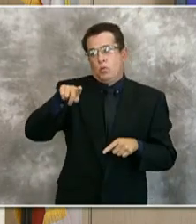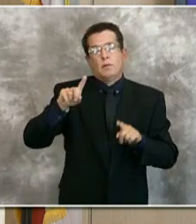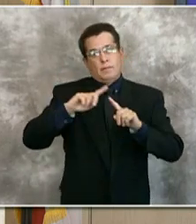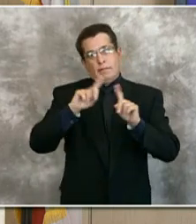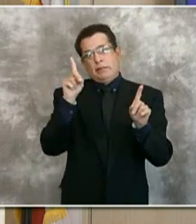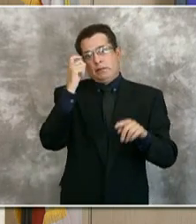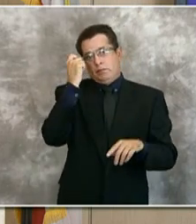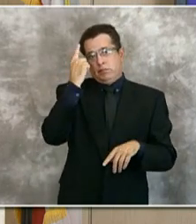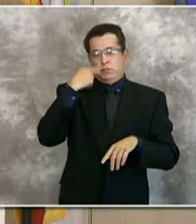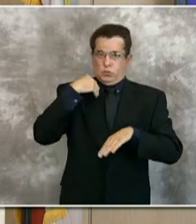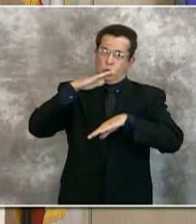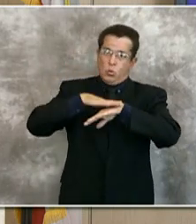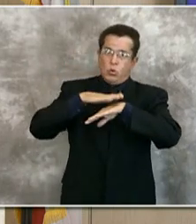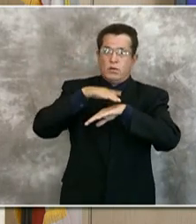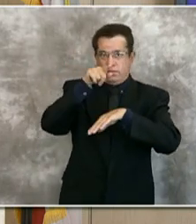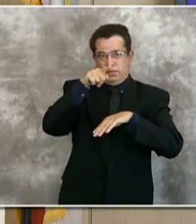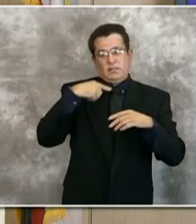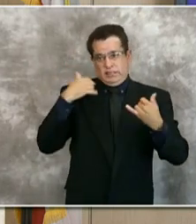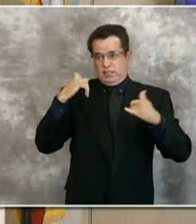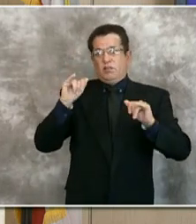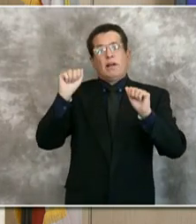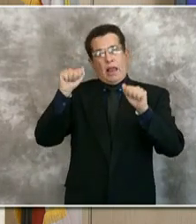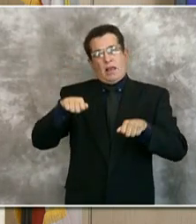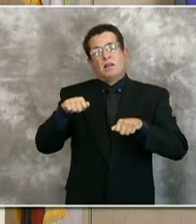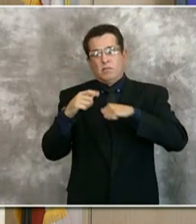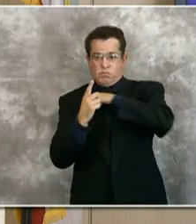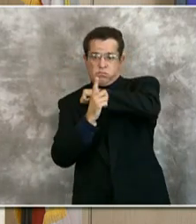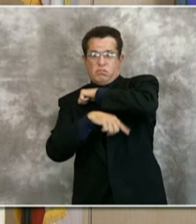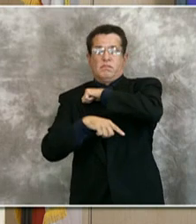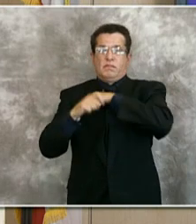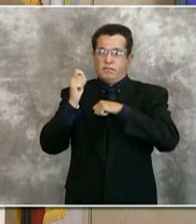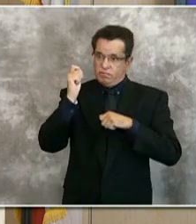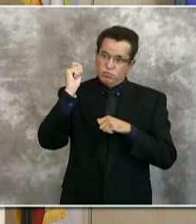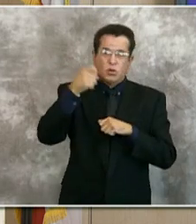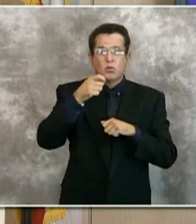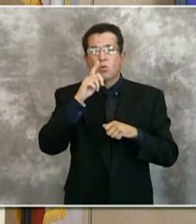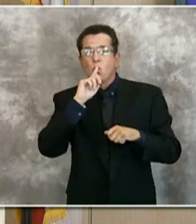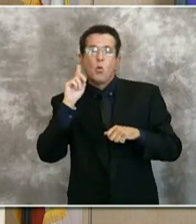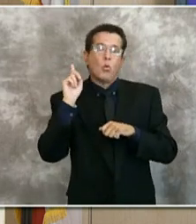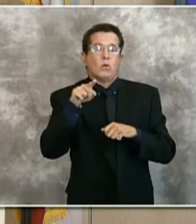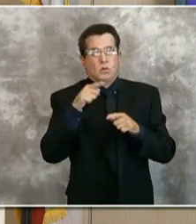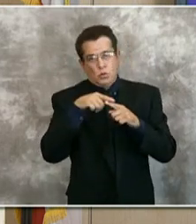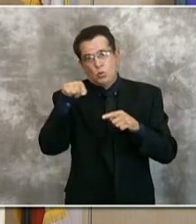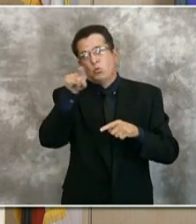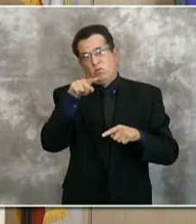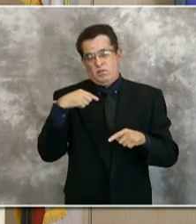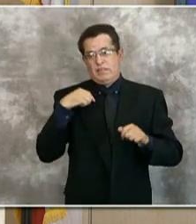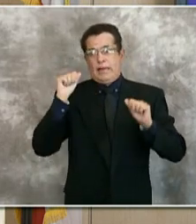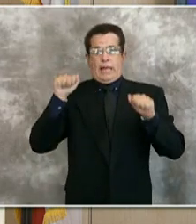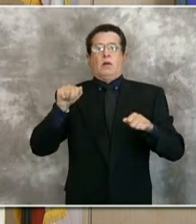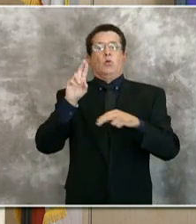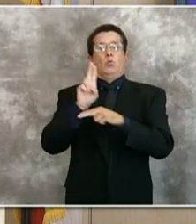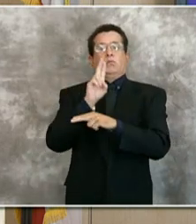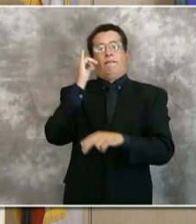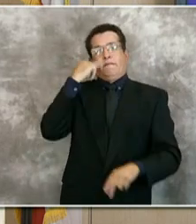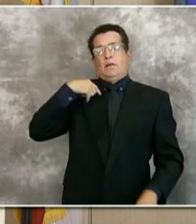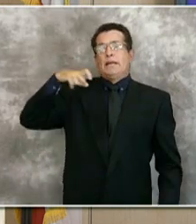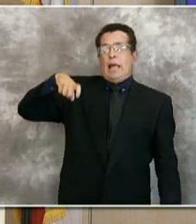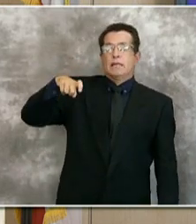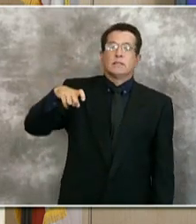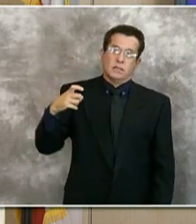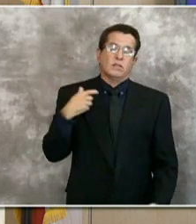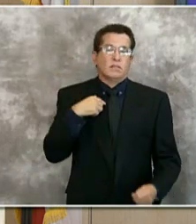but, we still have the stick and other tools available to us, and we will use them if